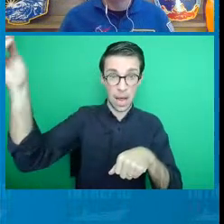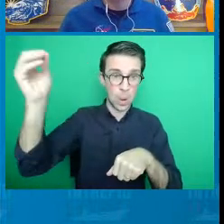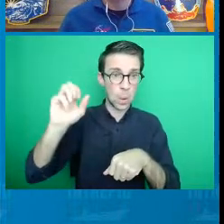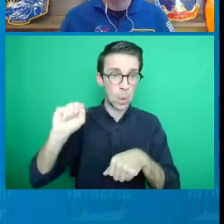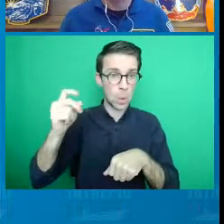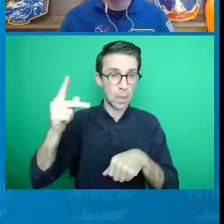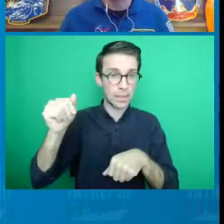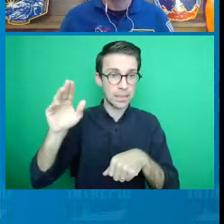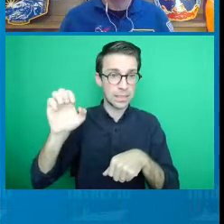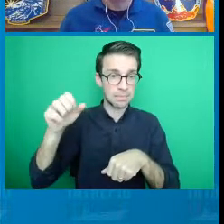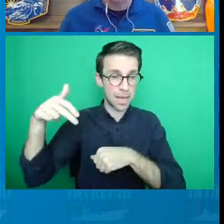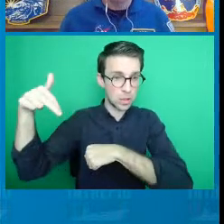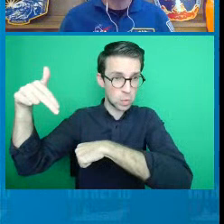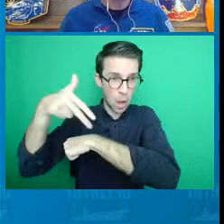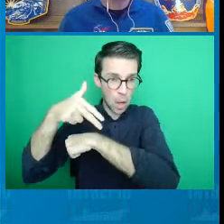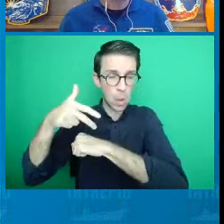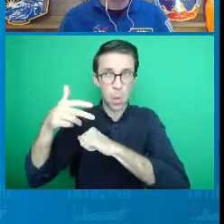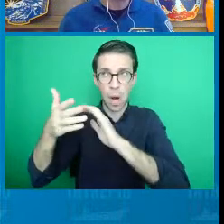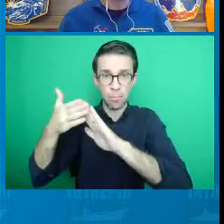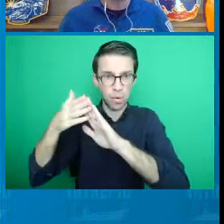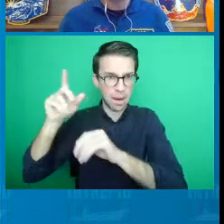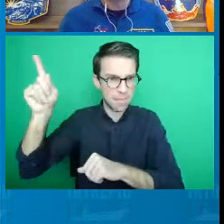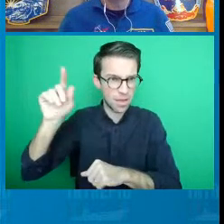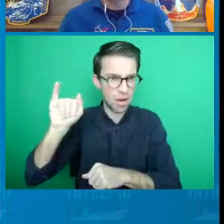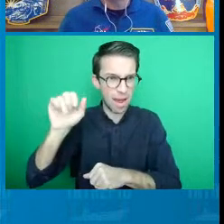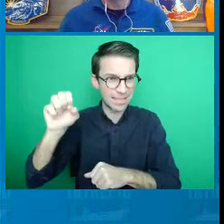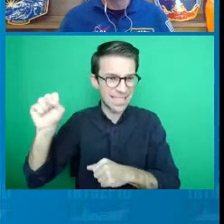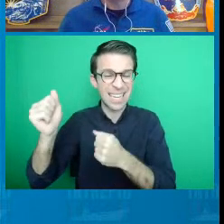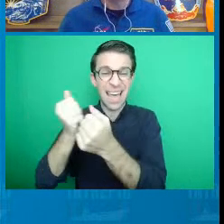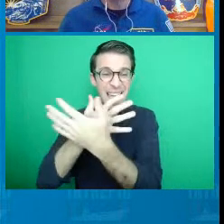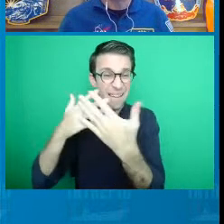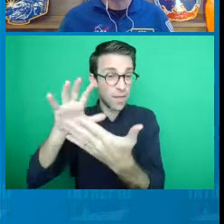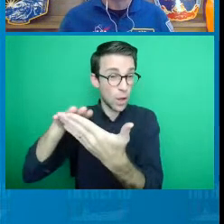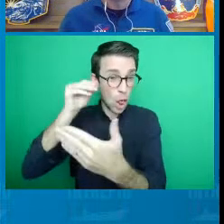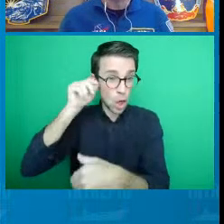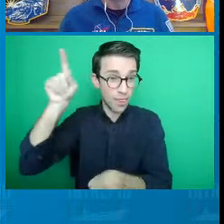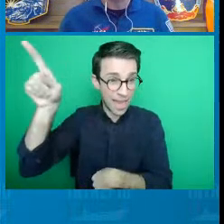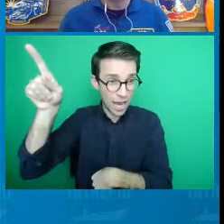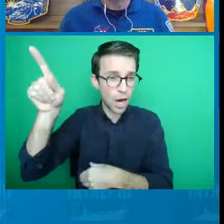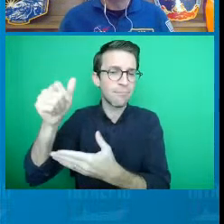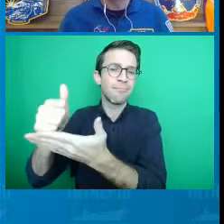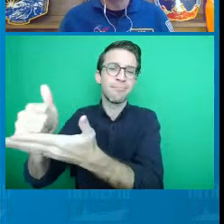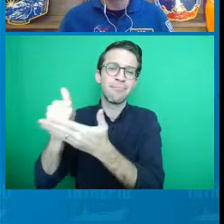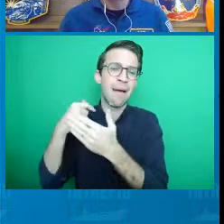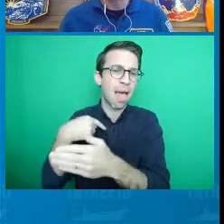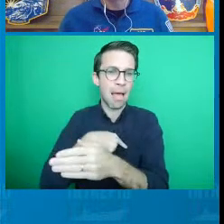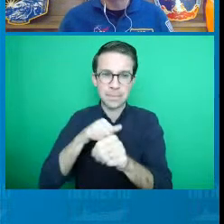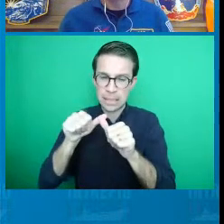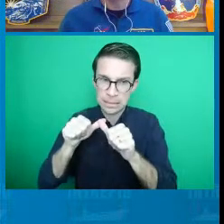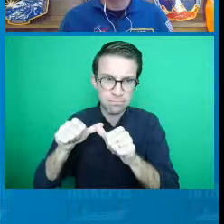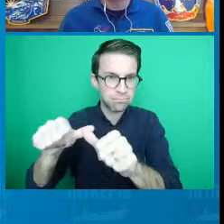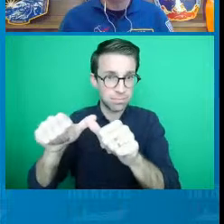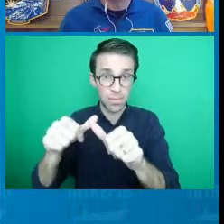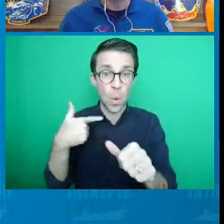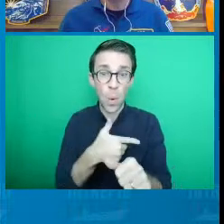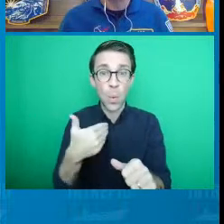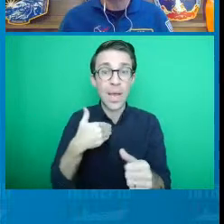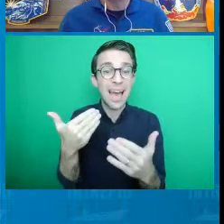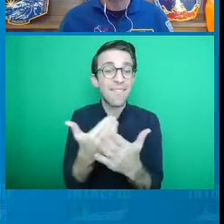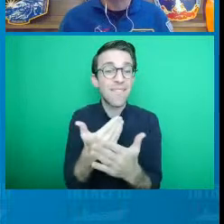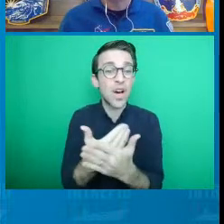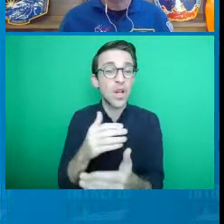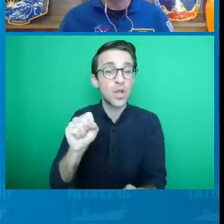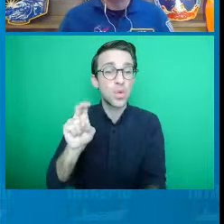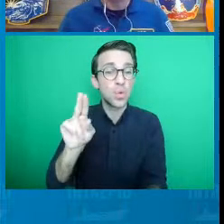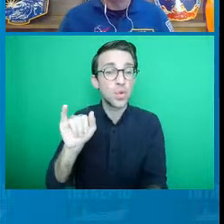operate on the ISS, everything we learn there will help us reach beyond. We have a new suit, which you can see there on the left-hand